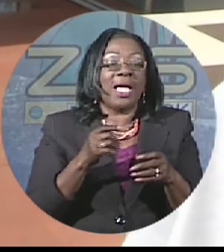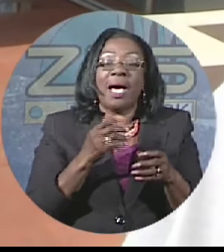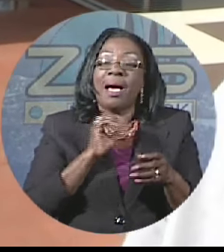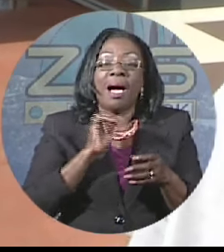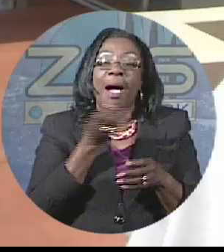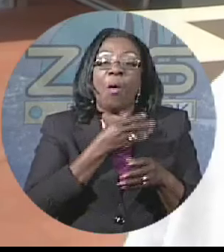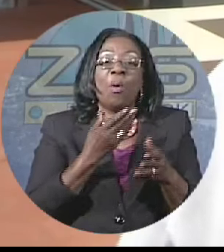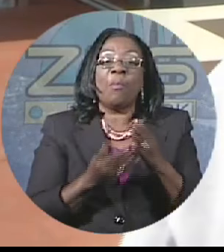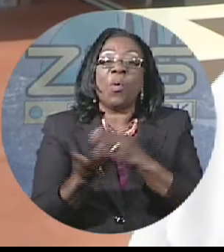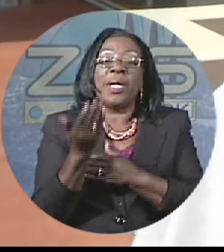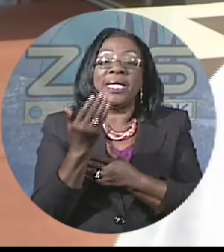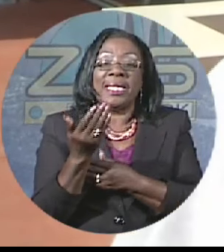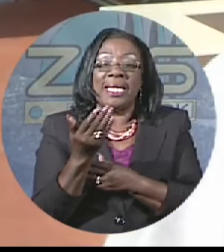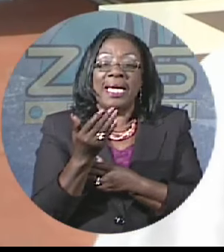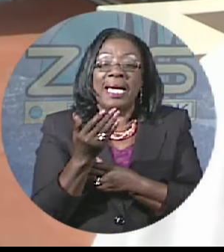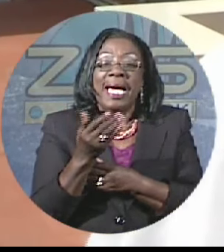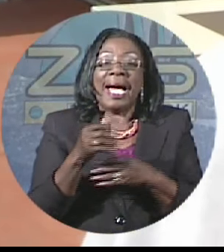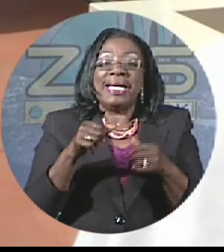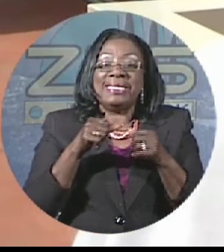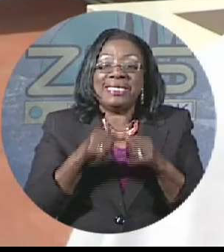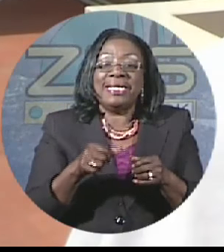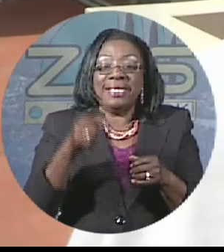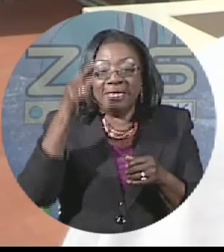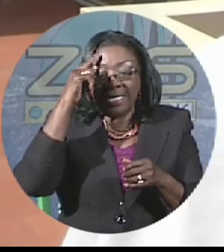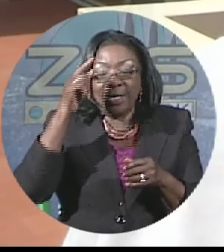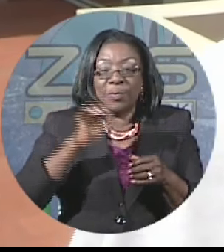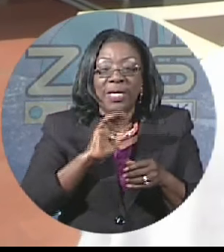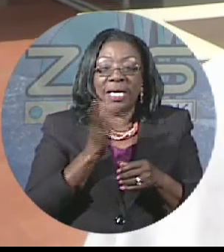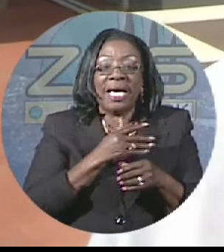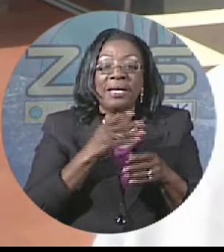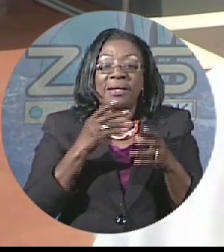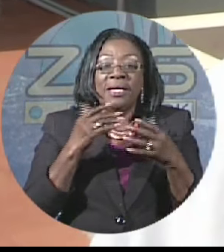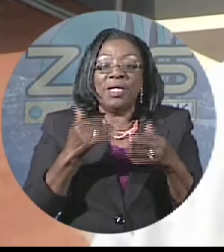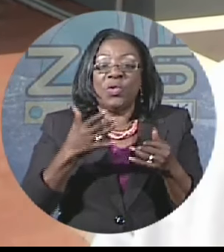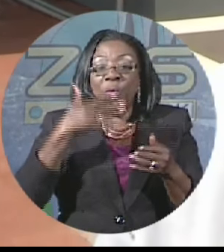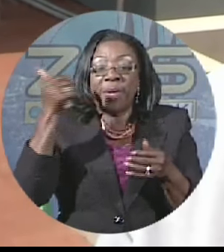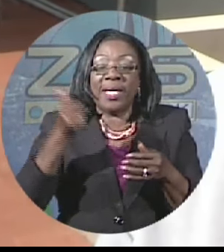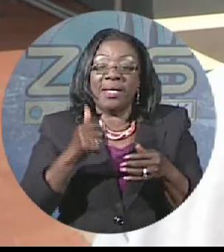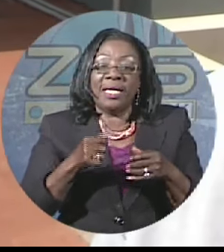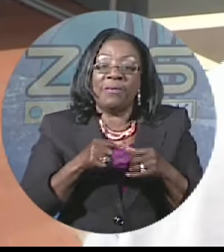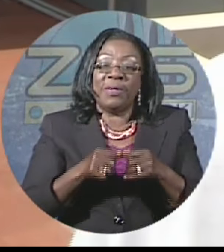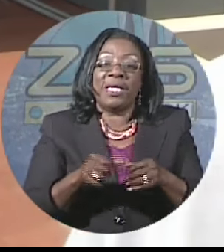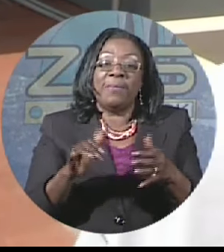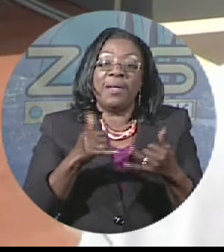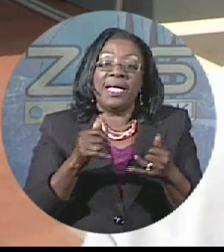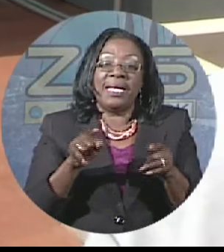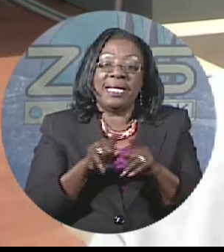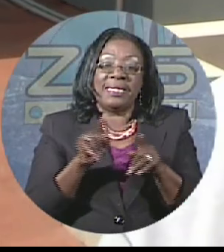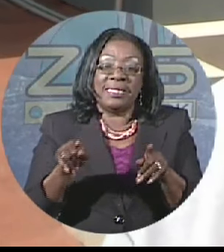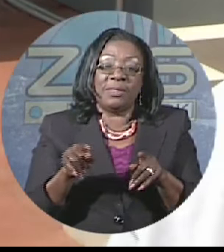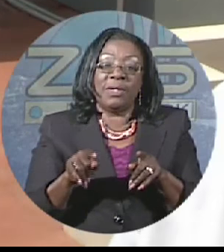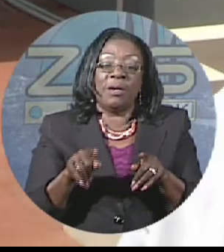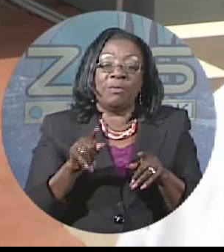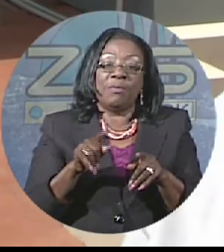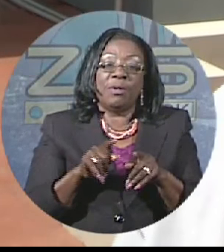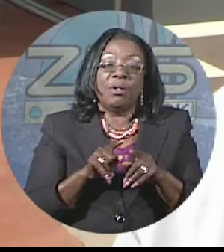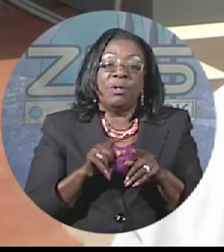morning. I still think we have a shot for the gold medal. If we keep playing like this, we're going to have one